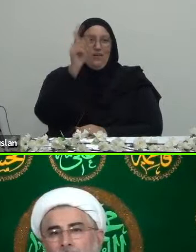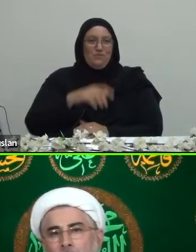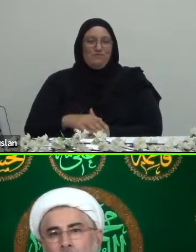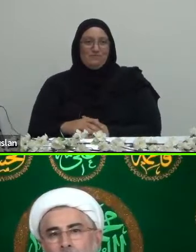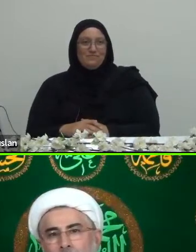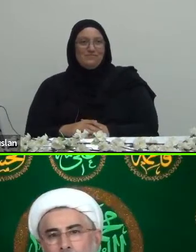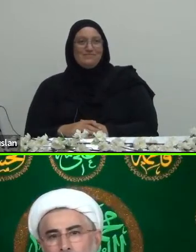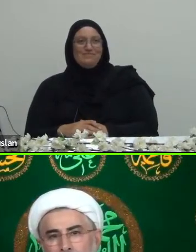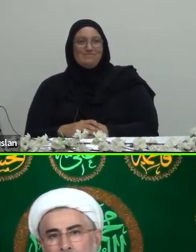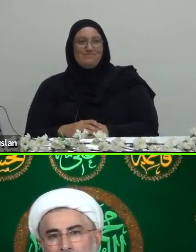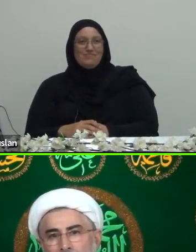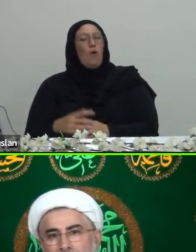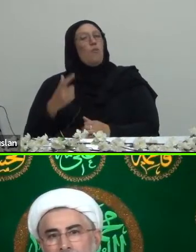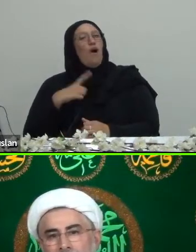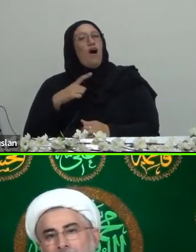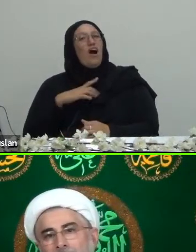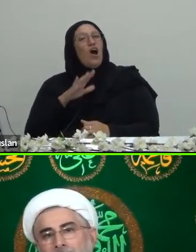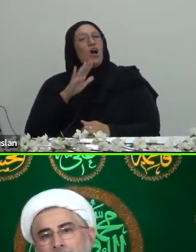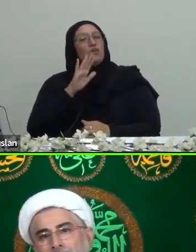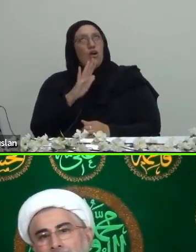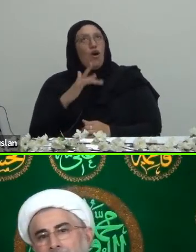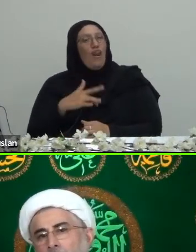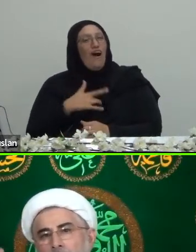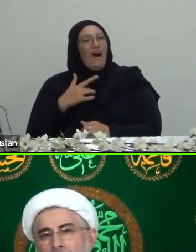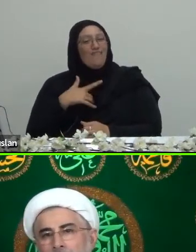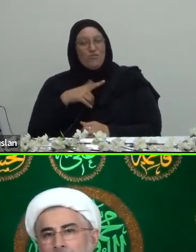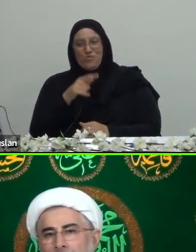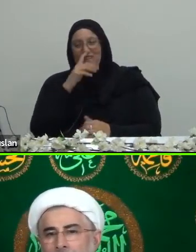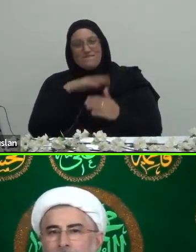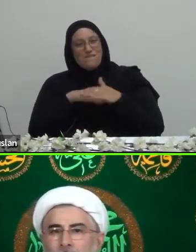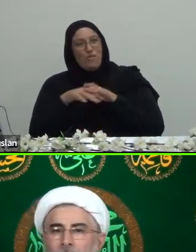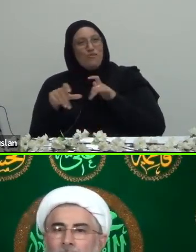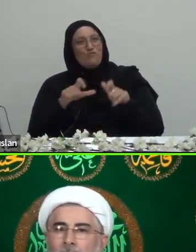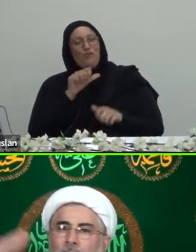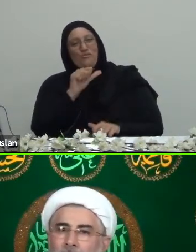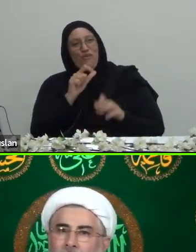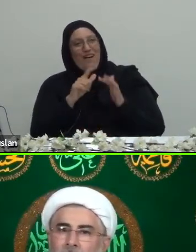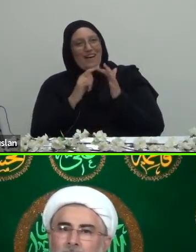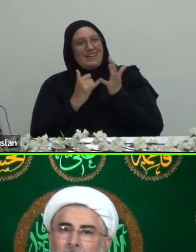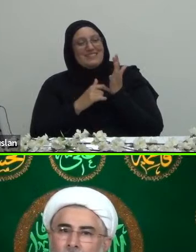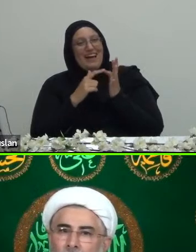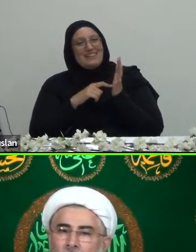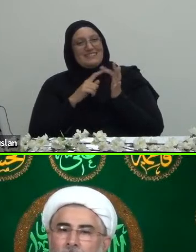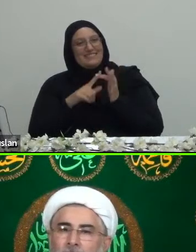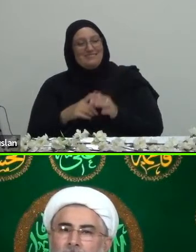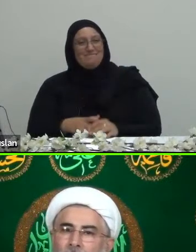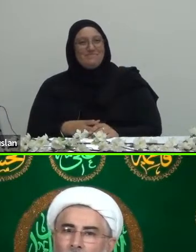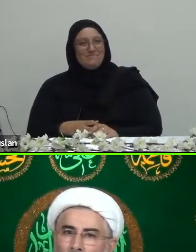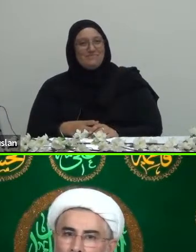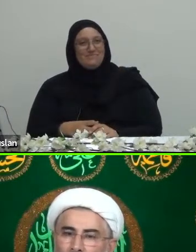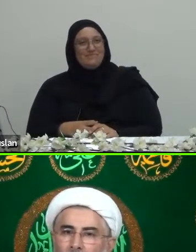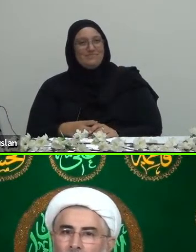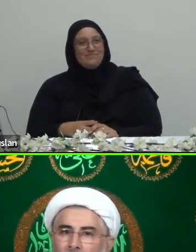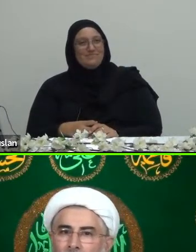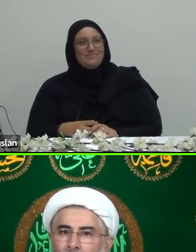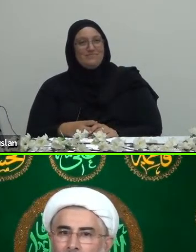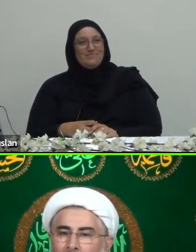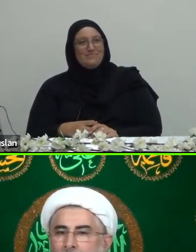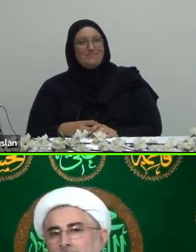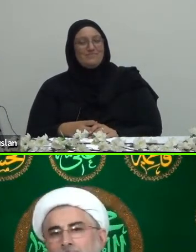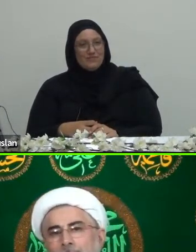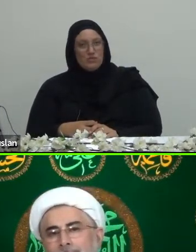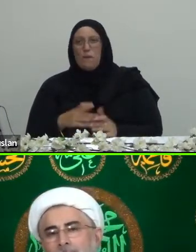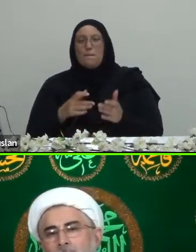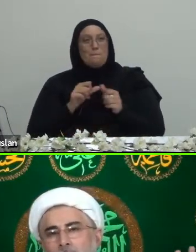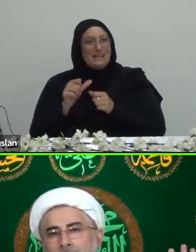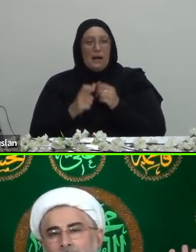I have control over the whole estate. And or get someone to take the responsibility and the liability of your